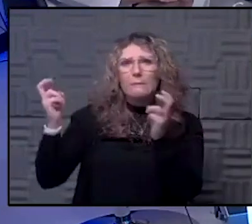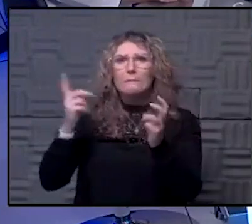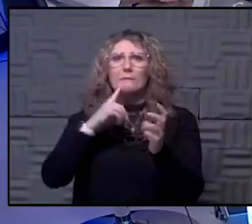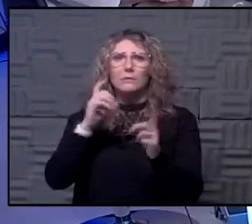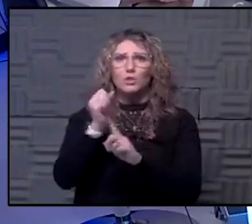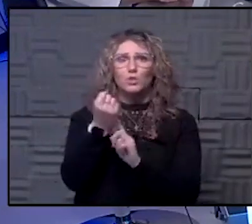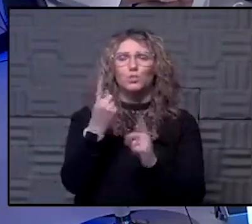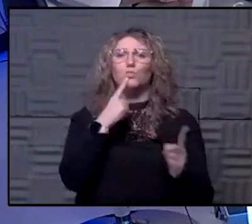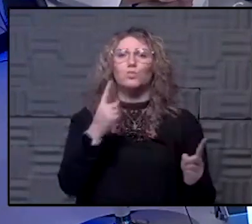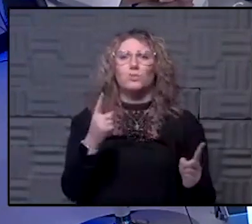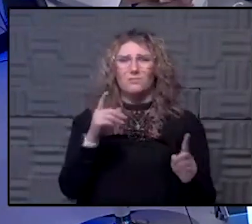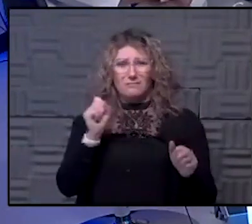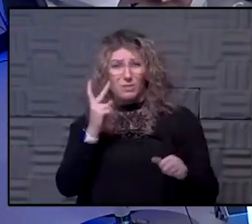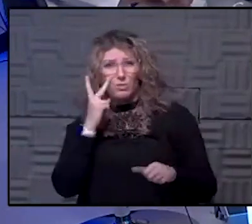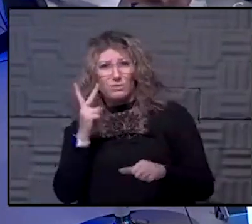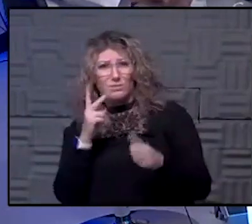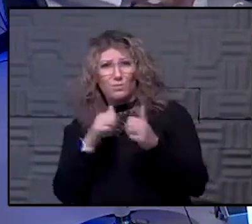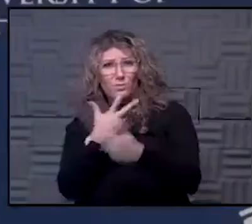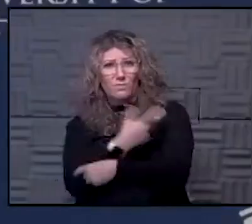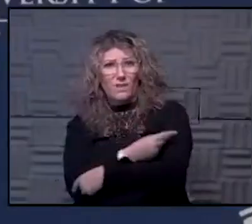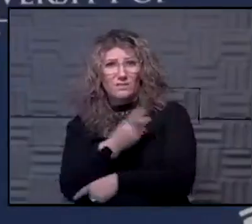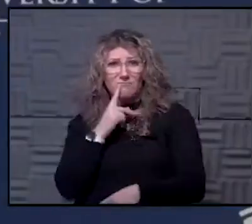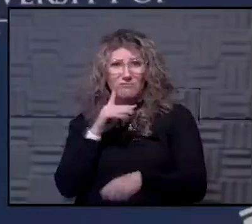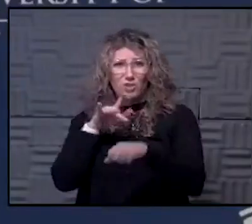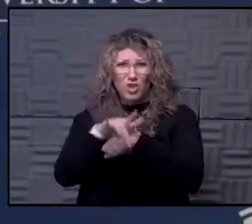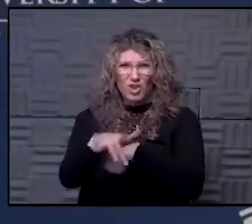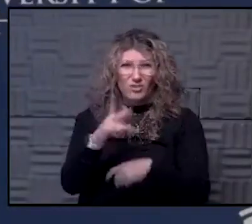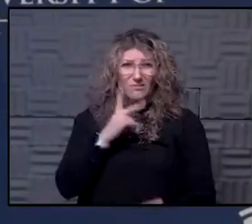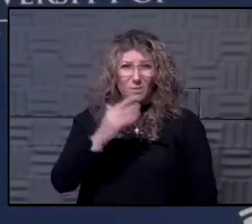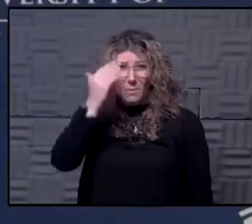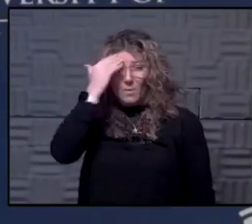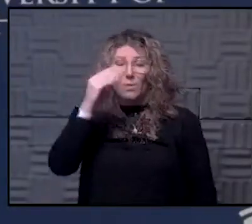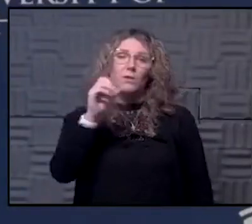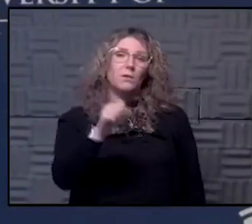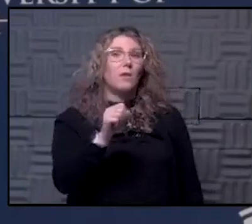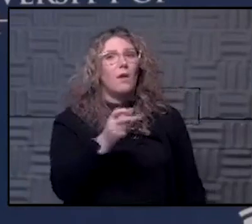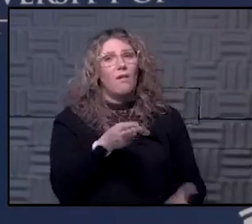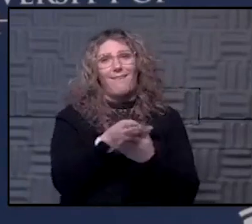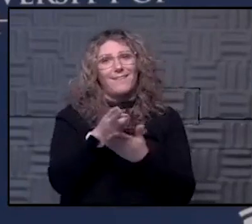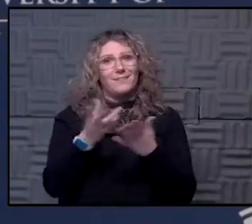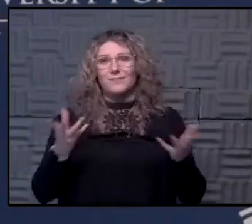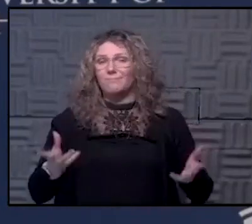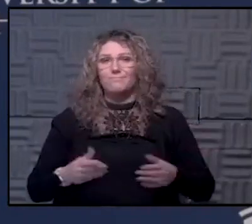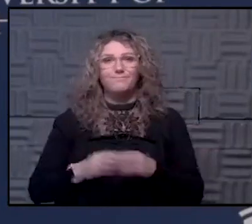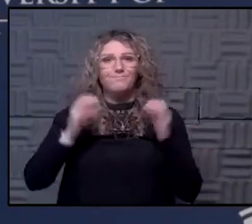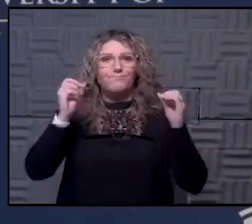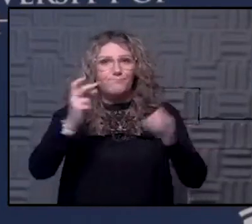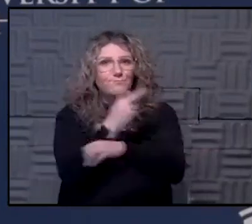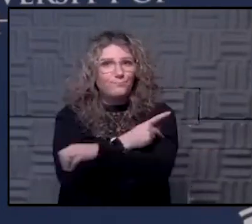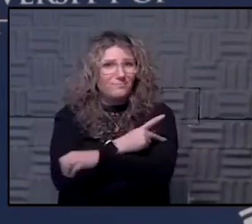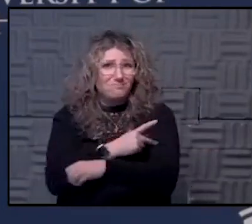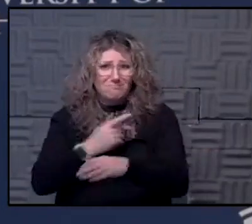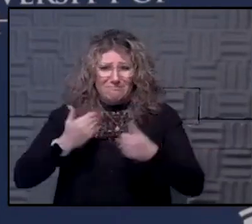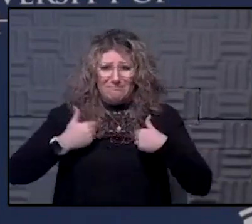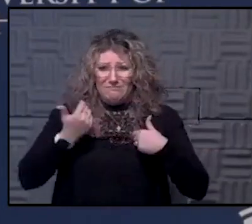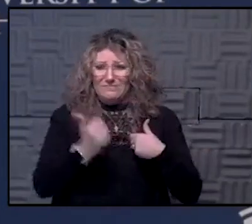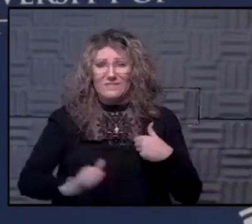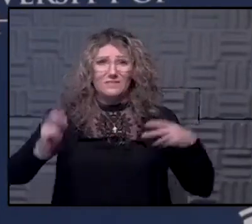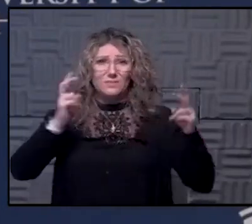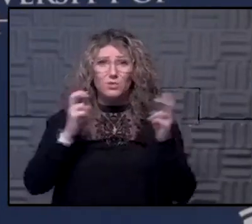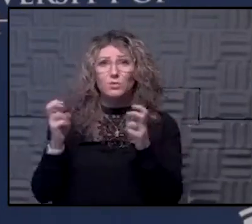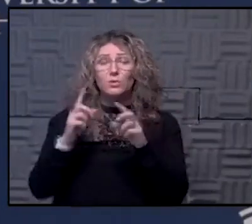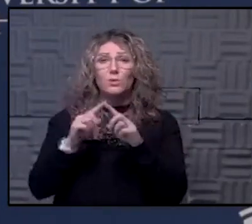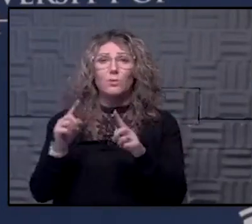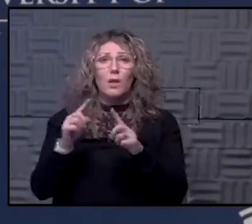vaccine? Is it too early to tell, or? I think it's too early to tell, honestly. I've not had any patients that have had any trouble with it. What I can say